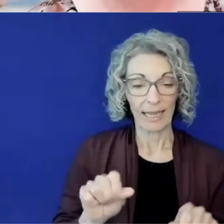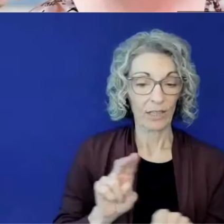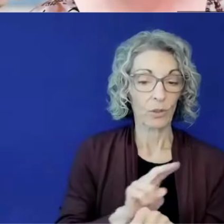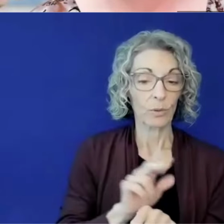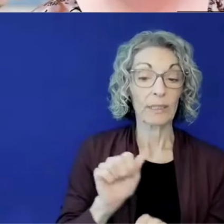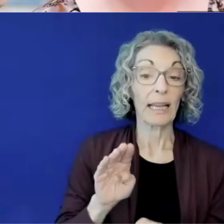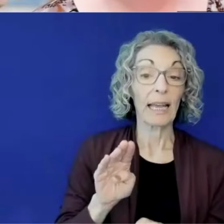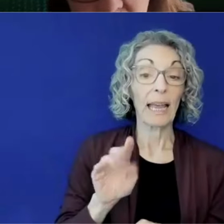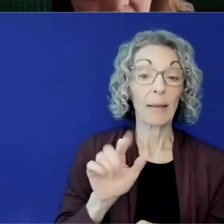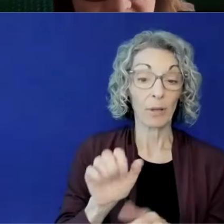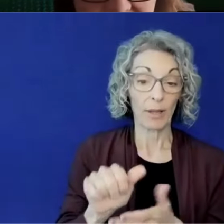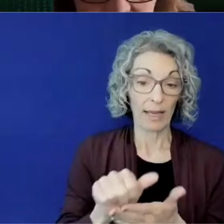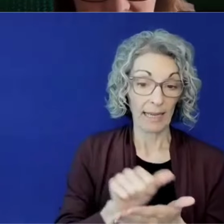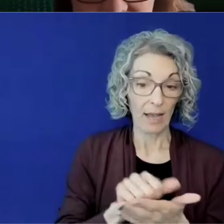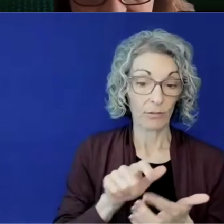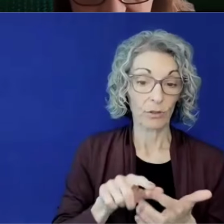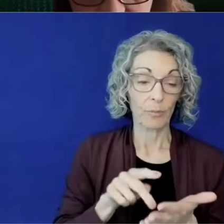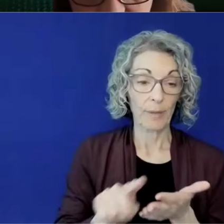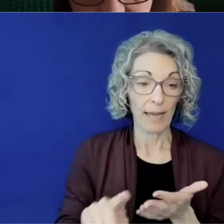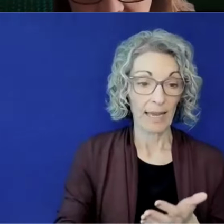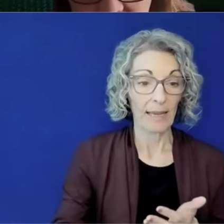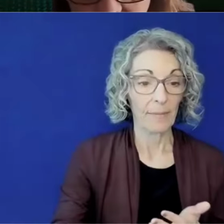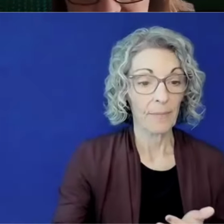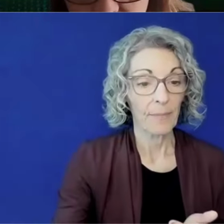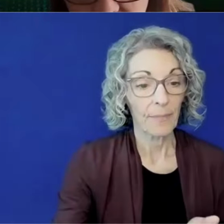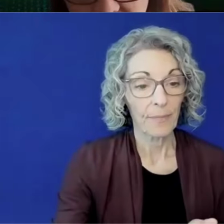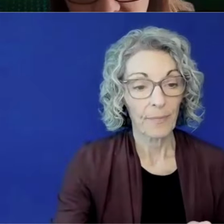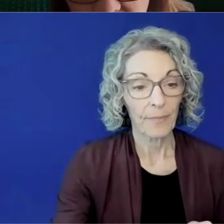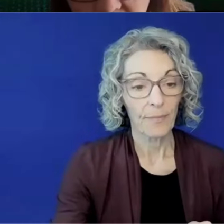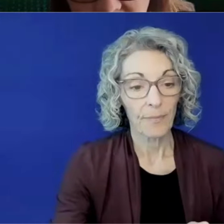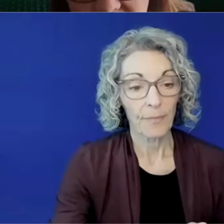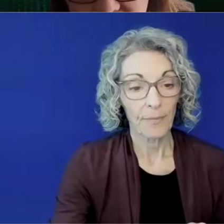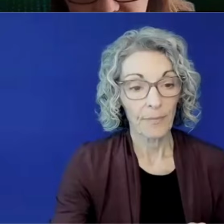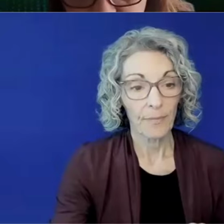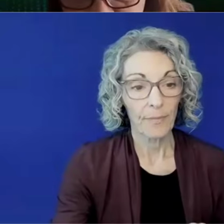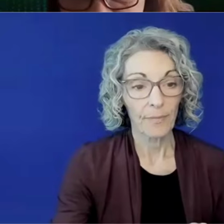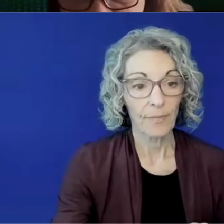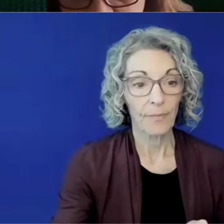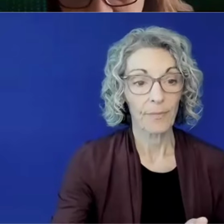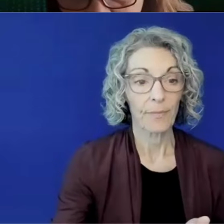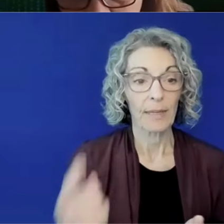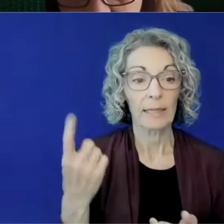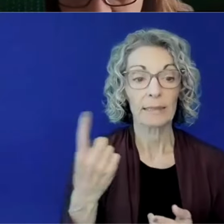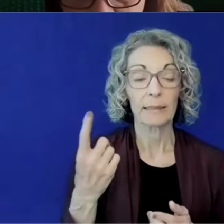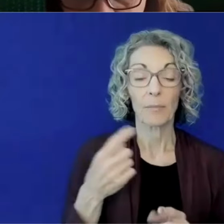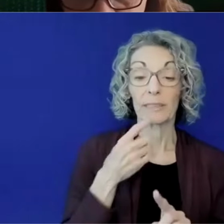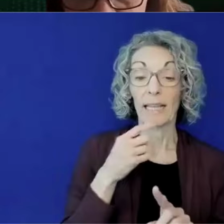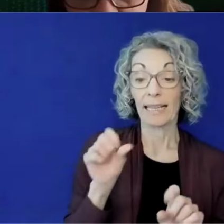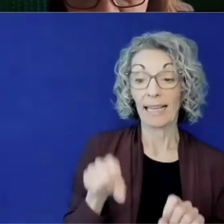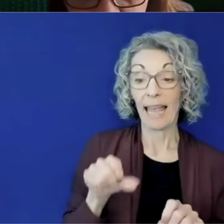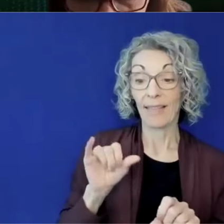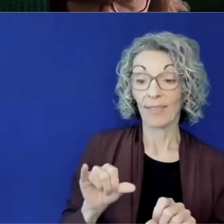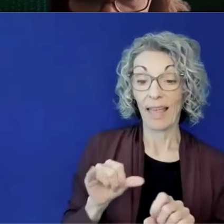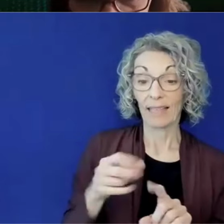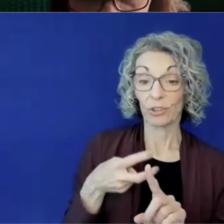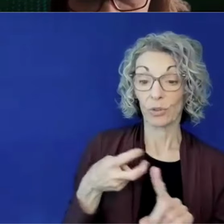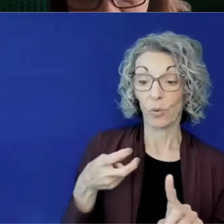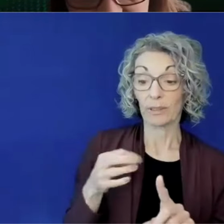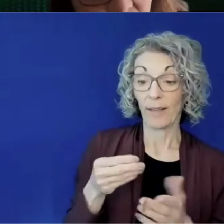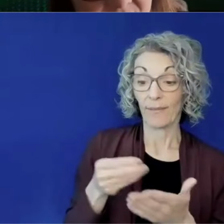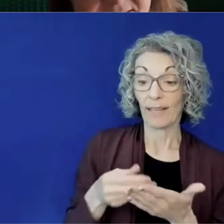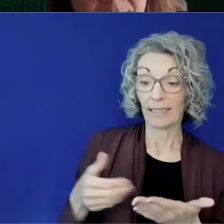expenses. Okay, someone else again is asking about ABLE accounts and whether or not that source of income matters when you put